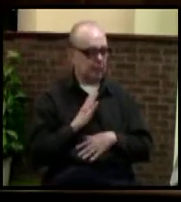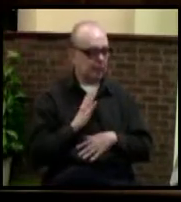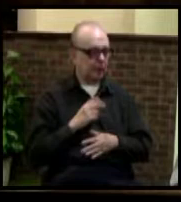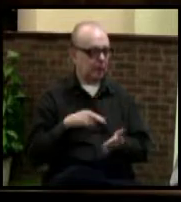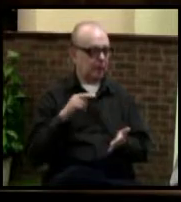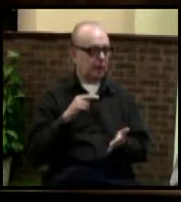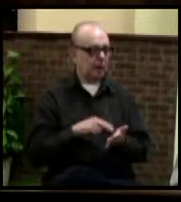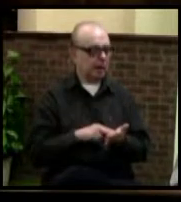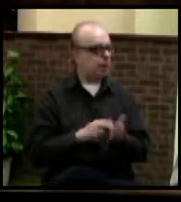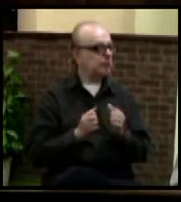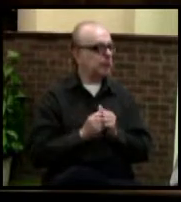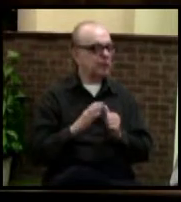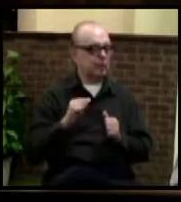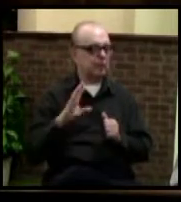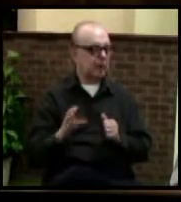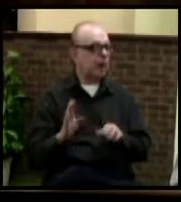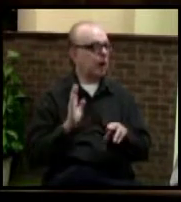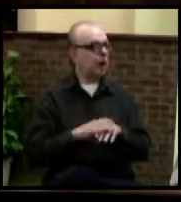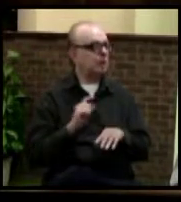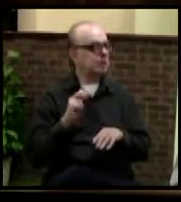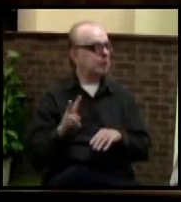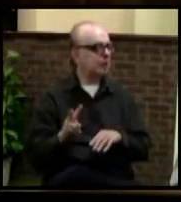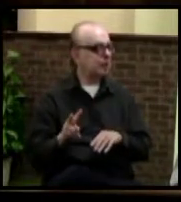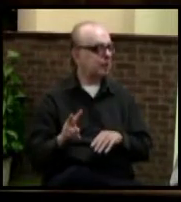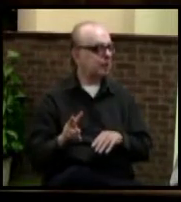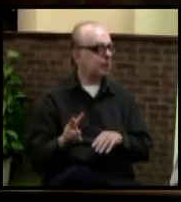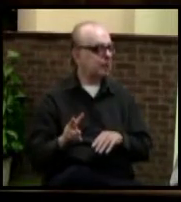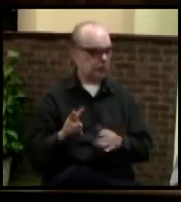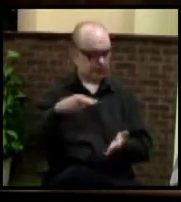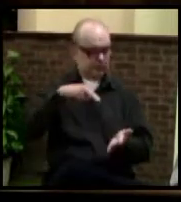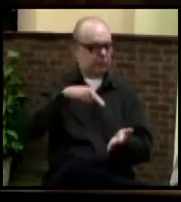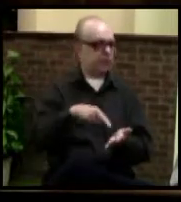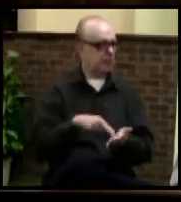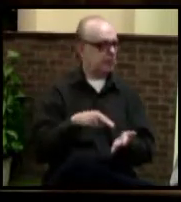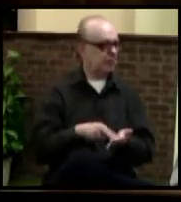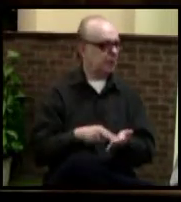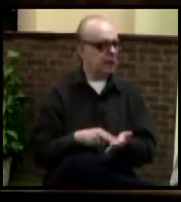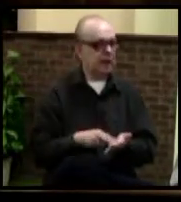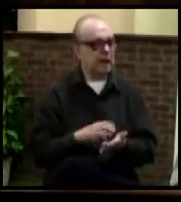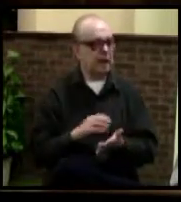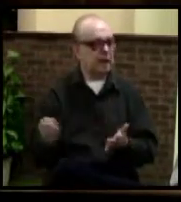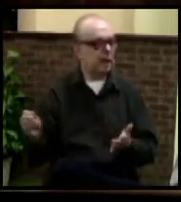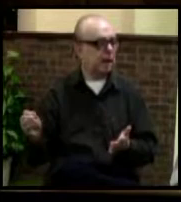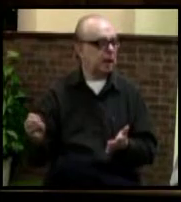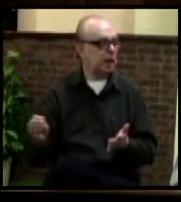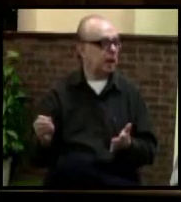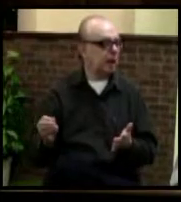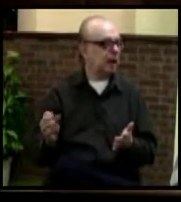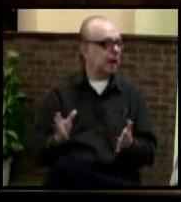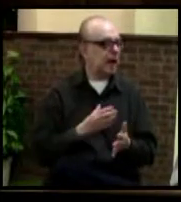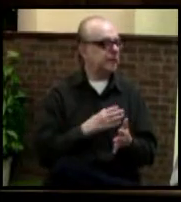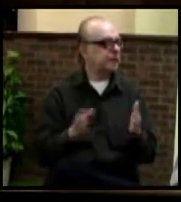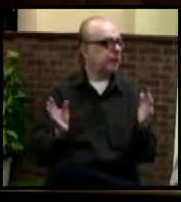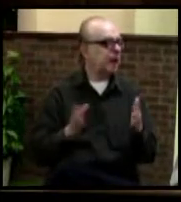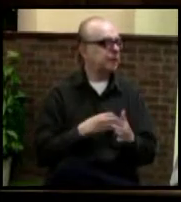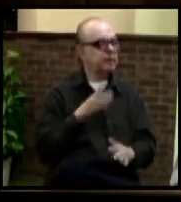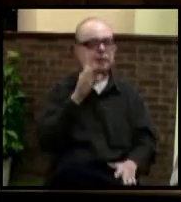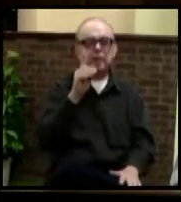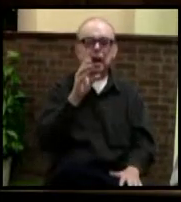got up on Johnny Carson on TV and stood up a cappella and sang the